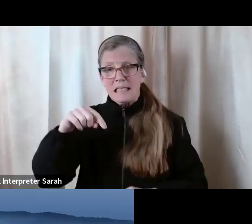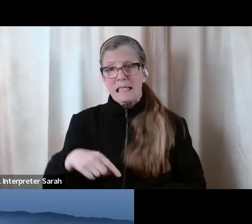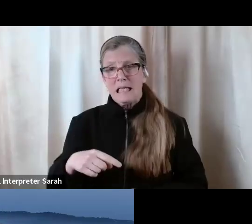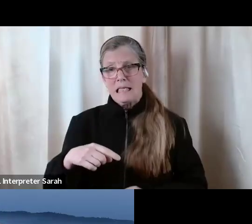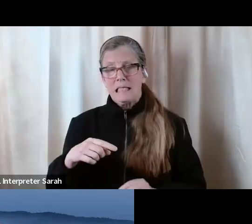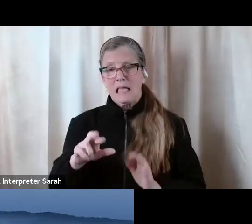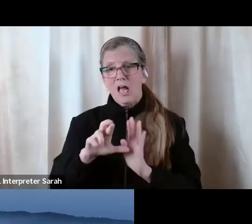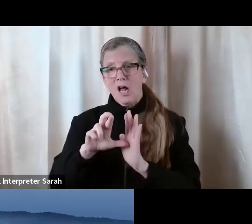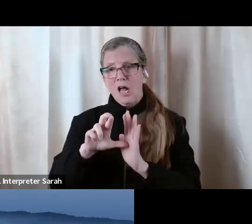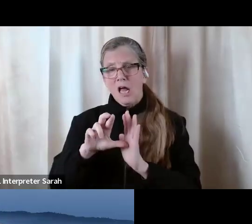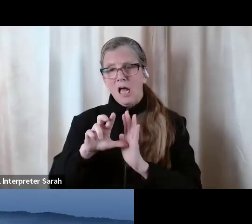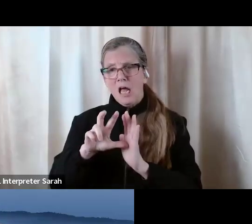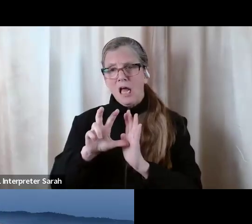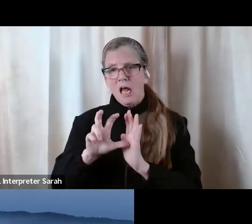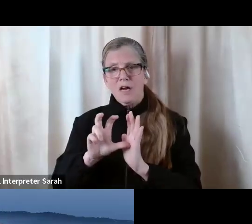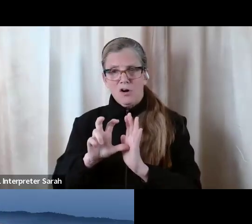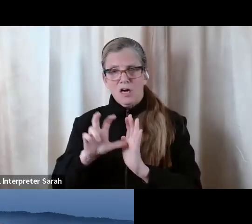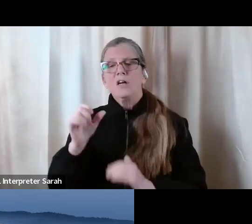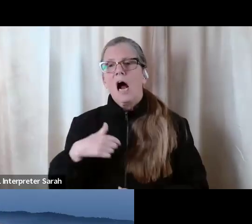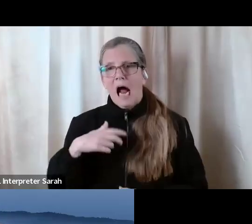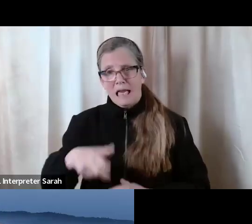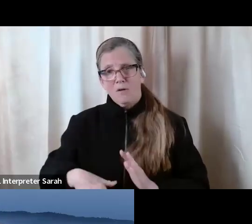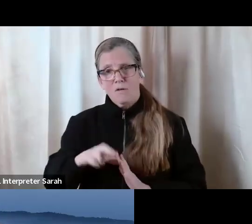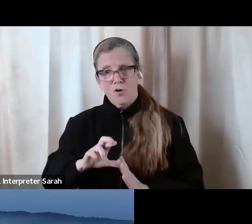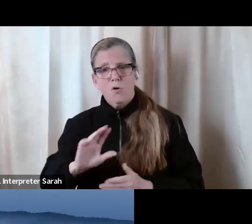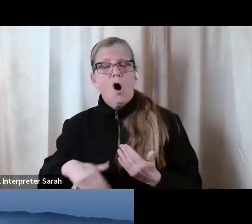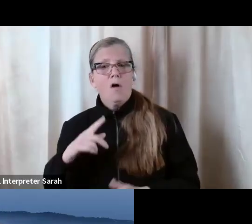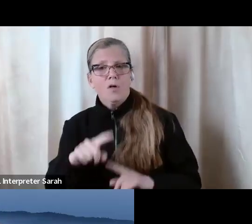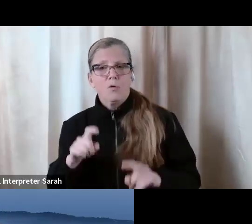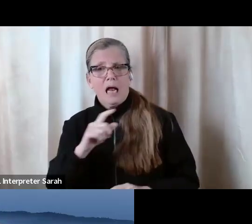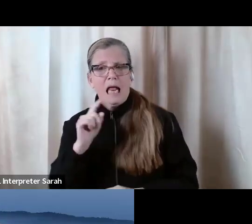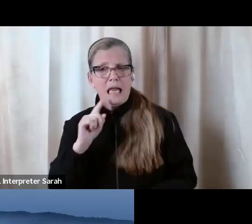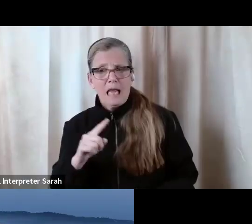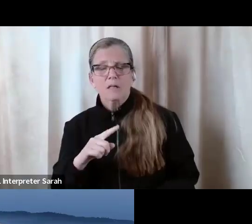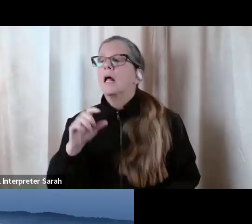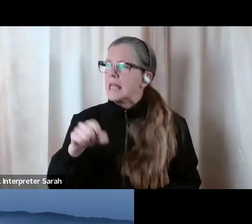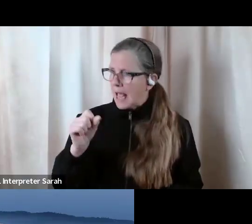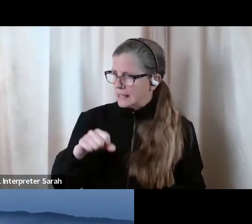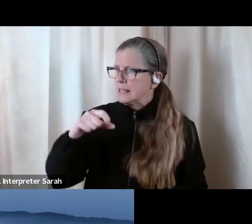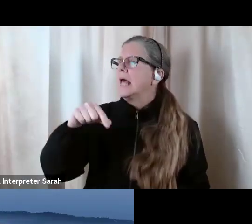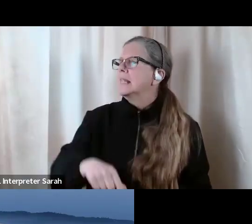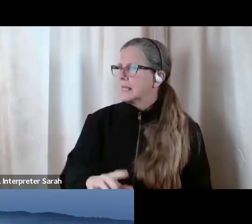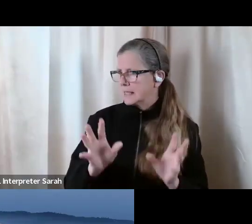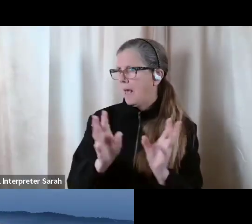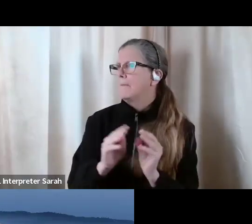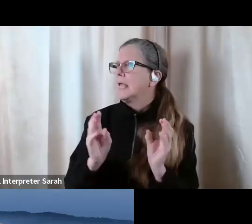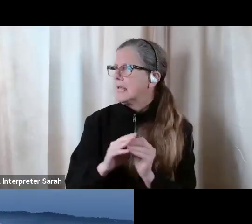all the questions and answers about Lifeline? Yes. This meeting is currently recorded, and we'll post